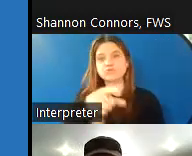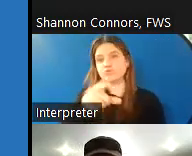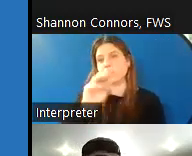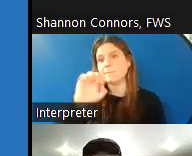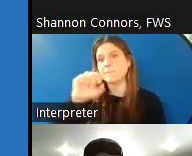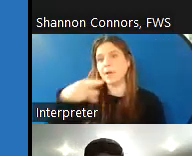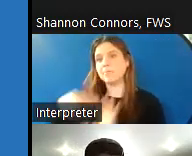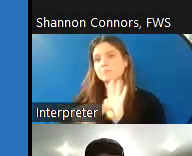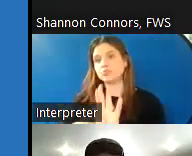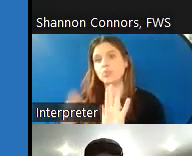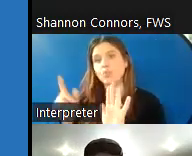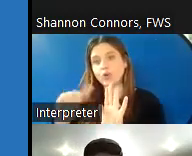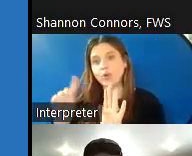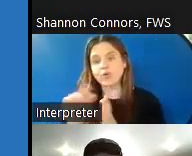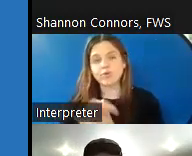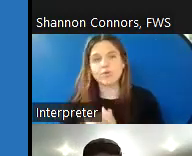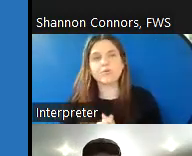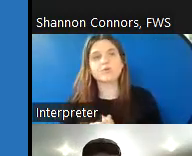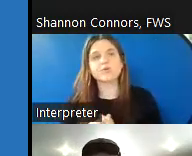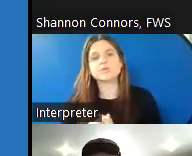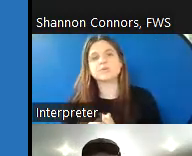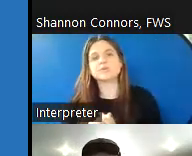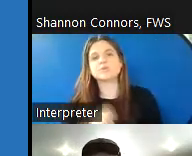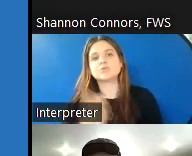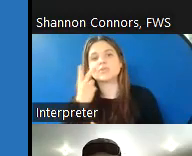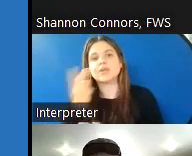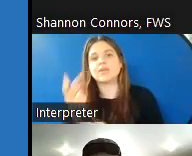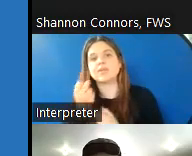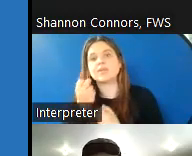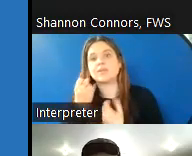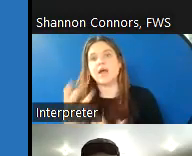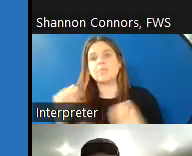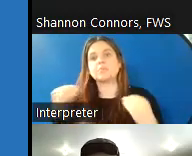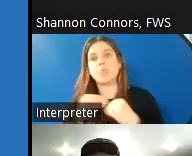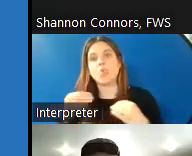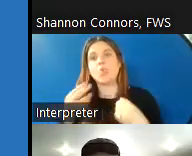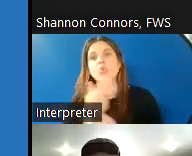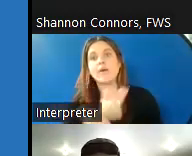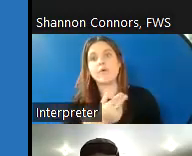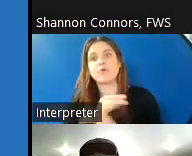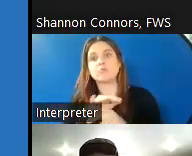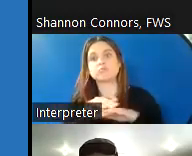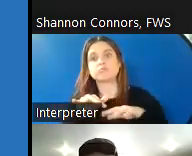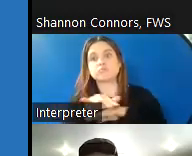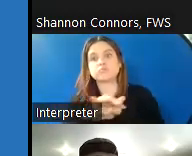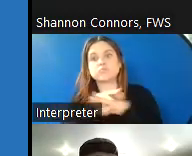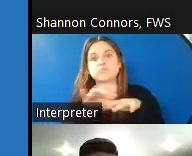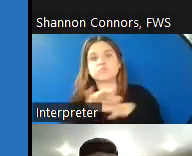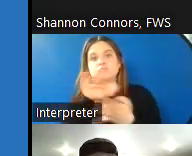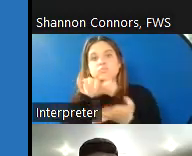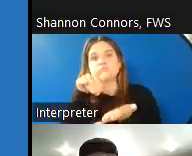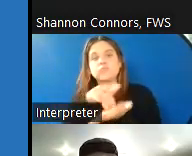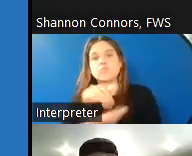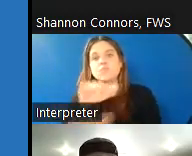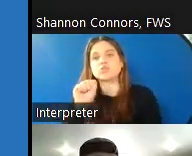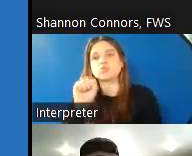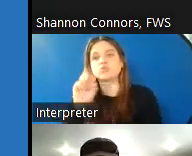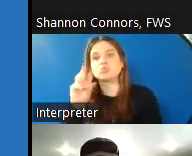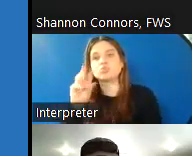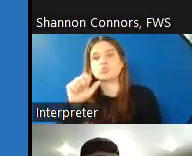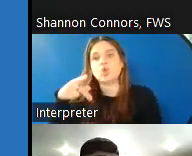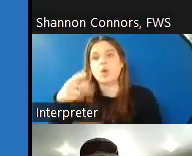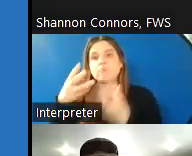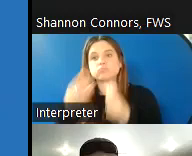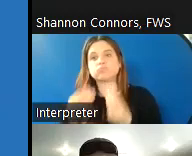find larger populations of snowshoe hare in these center cedar swamps. And then you can find